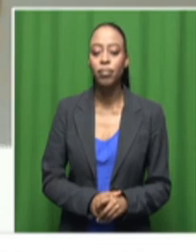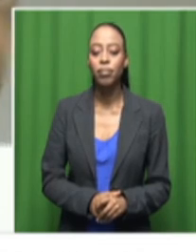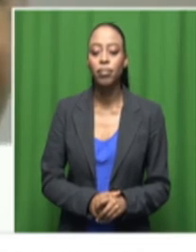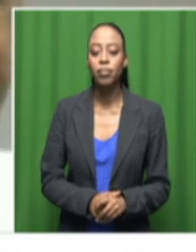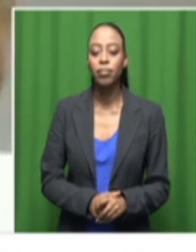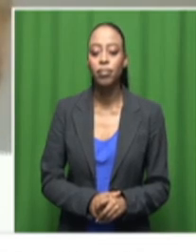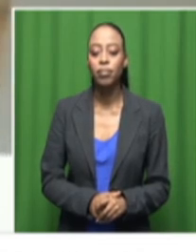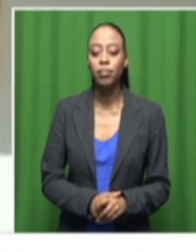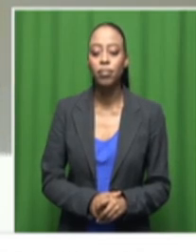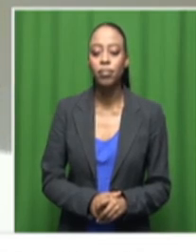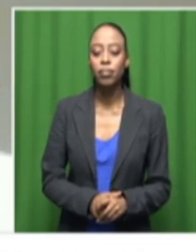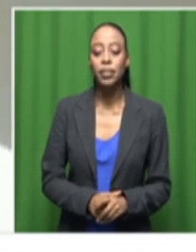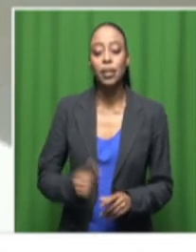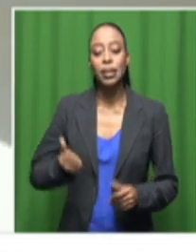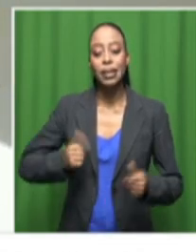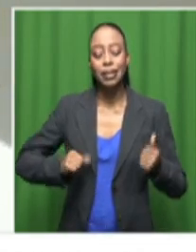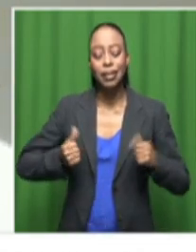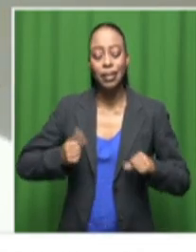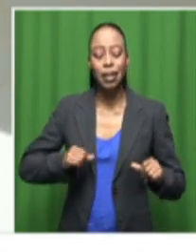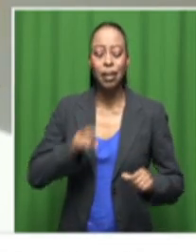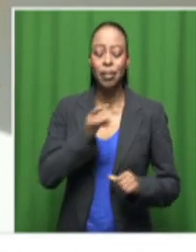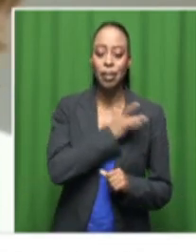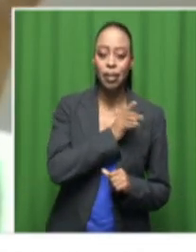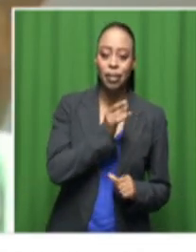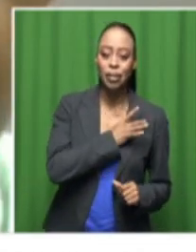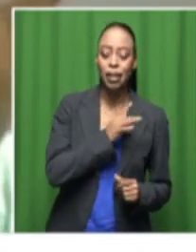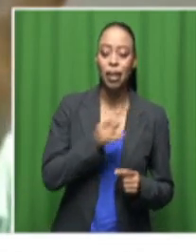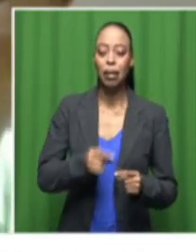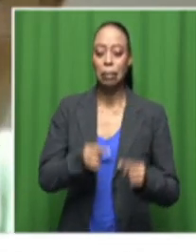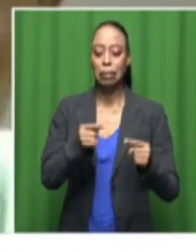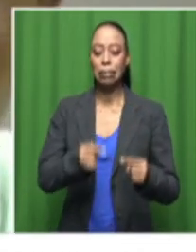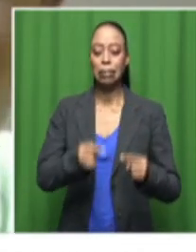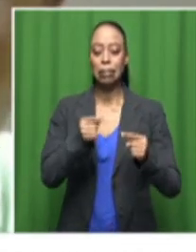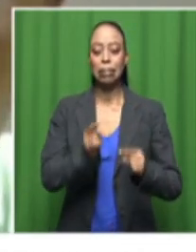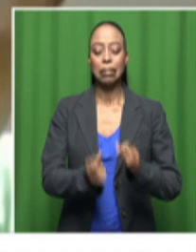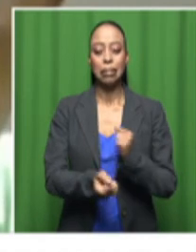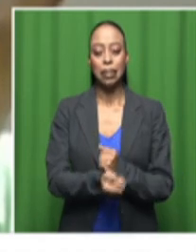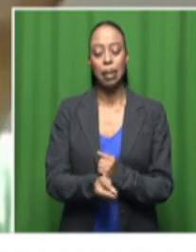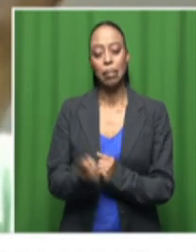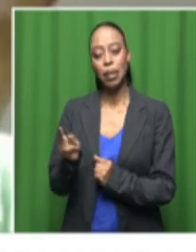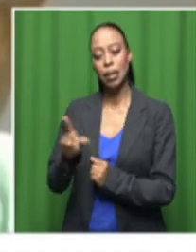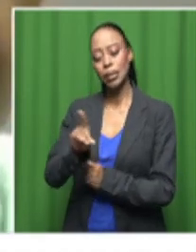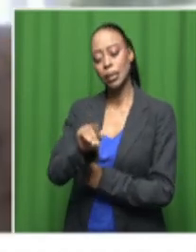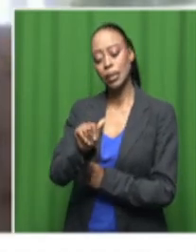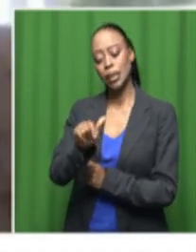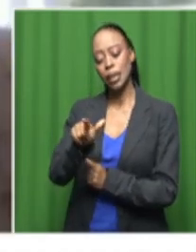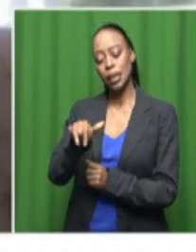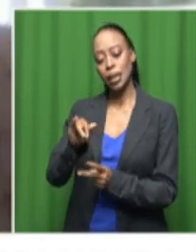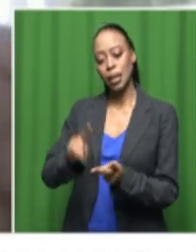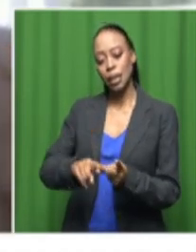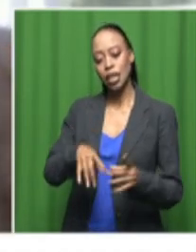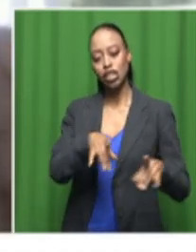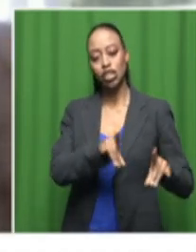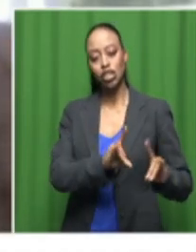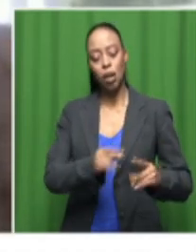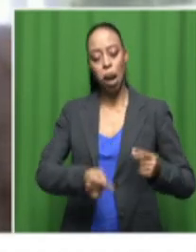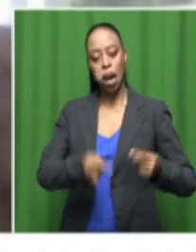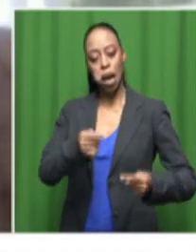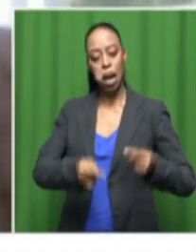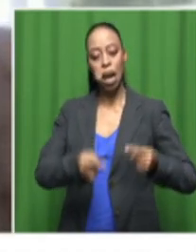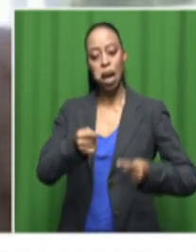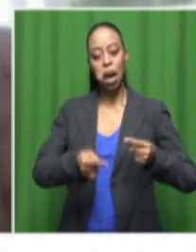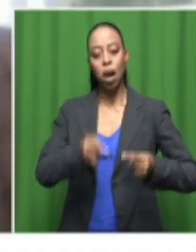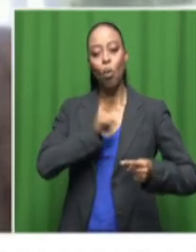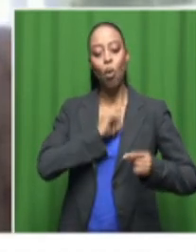Another day of drama, threats, and robust exchanges as Mpofu and Dyantyi were at loggerheads over the